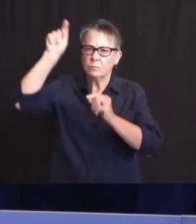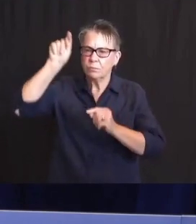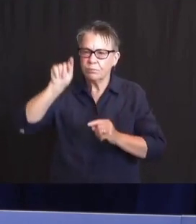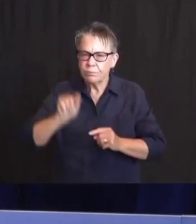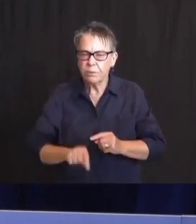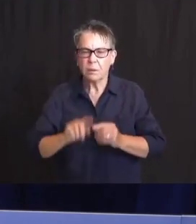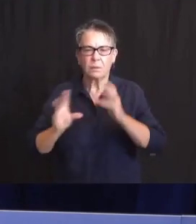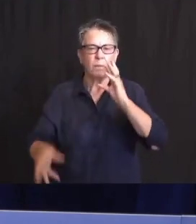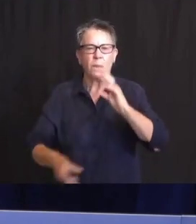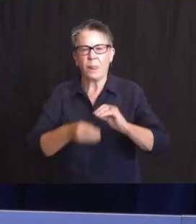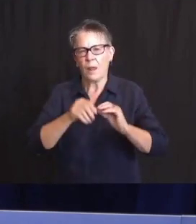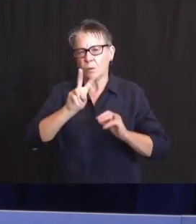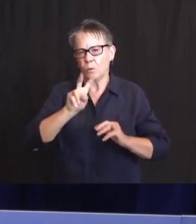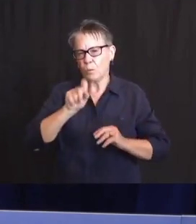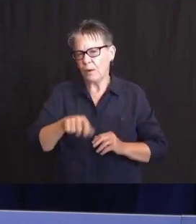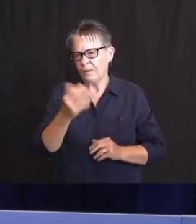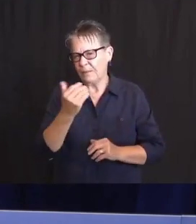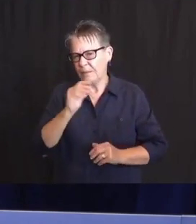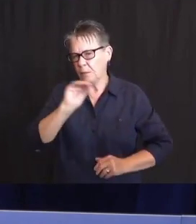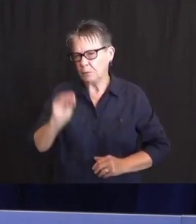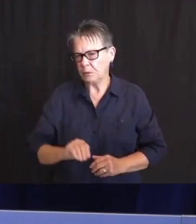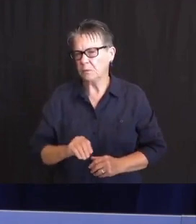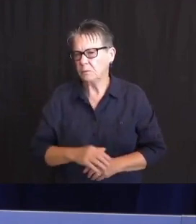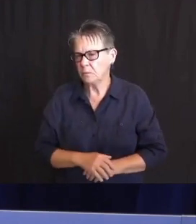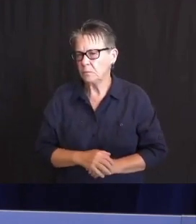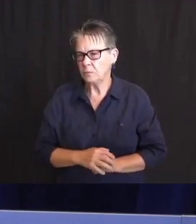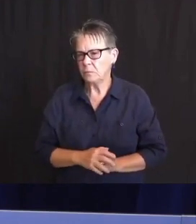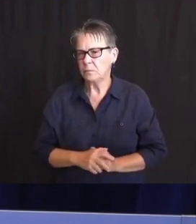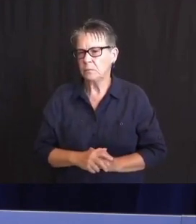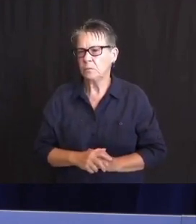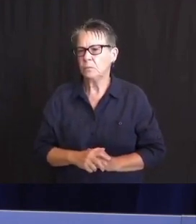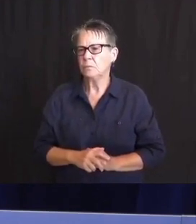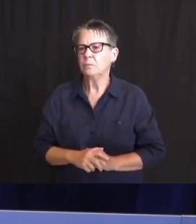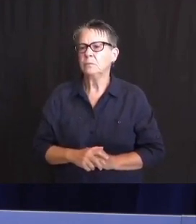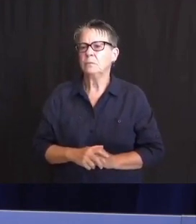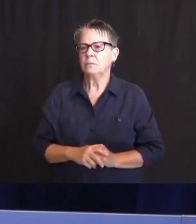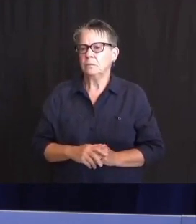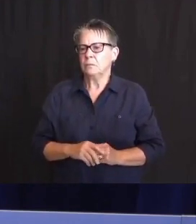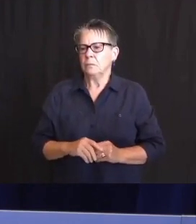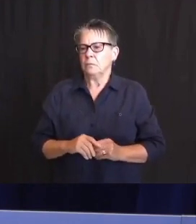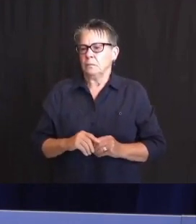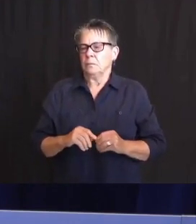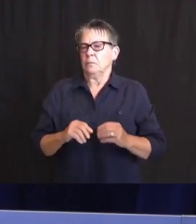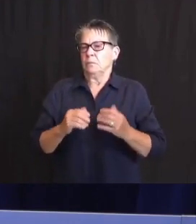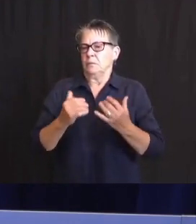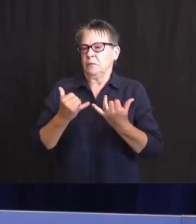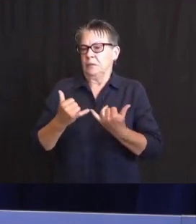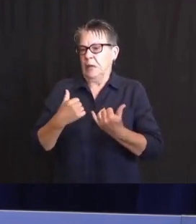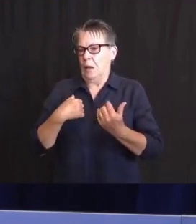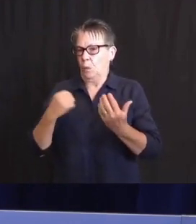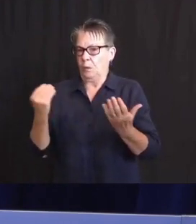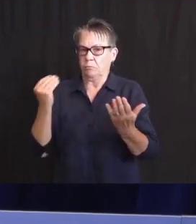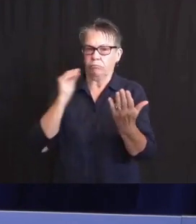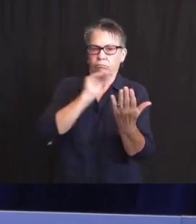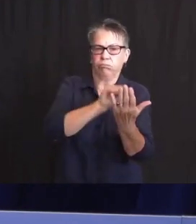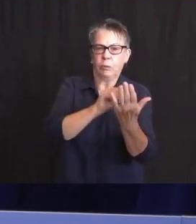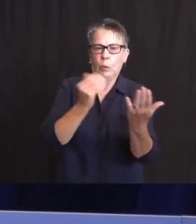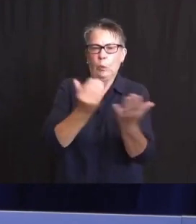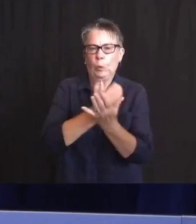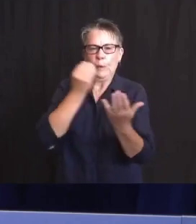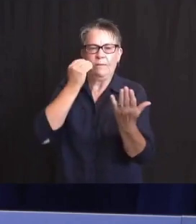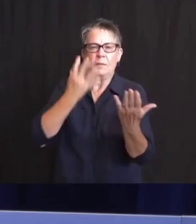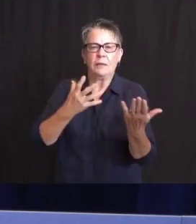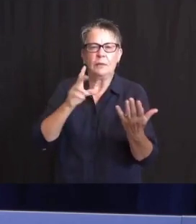want to thank Ed. He is the developer of the dashboard to provide more context about how COVID-19